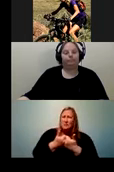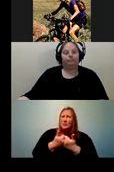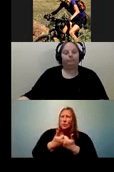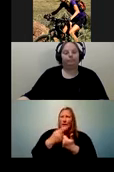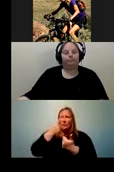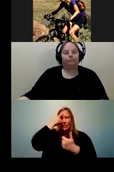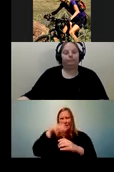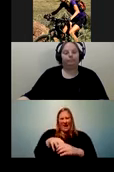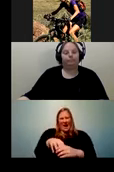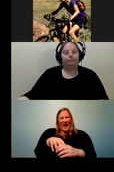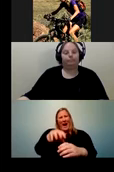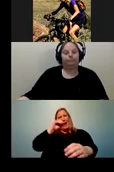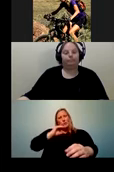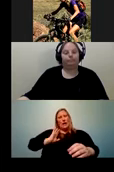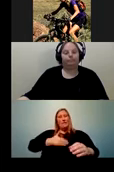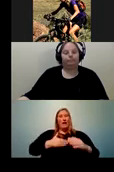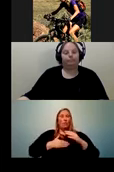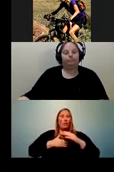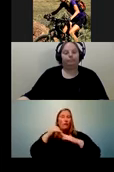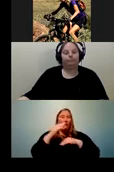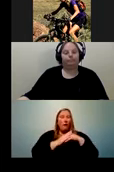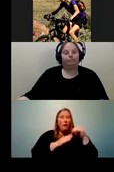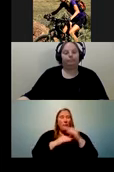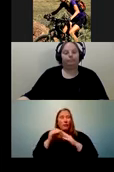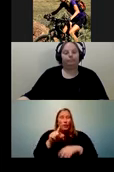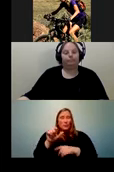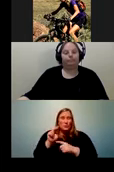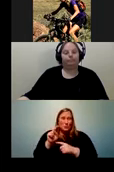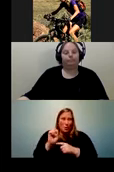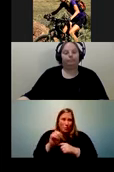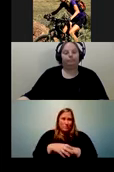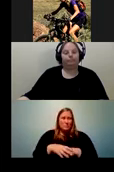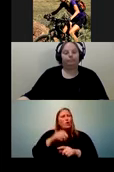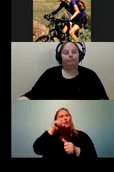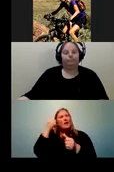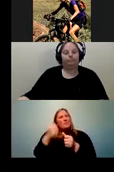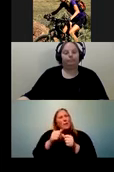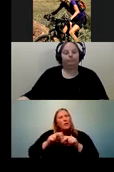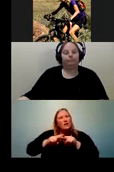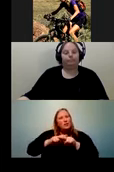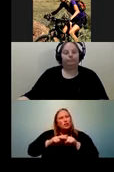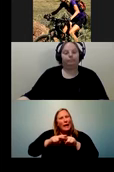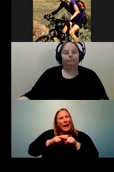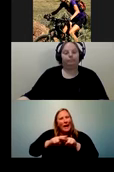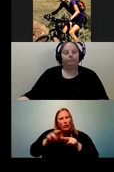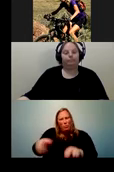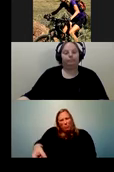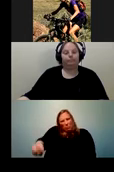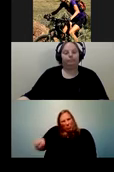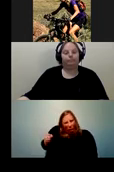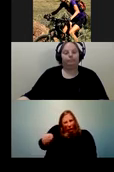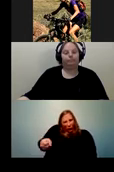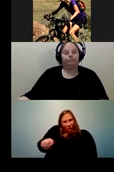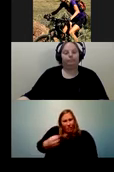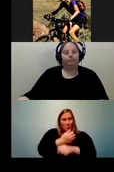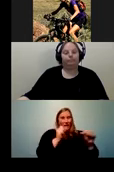of our comfort zone. So we had the trolley problem earlier. You remember pulling the switch to be saved by five people or